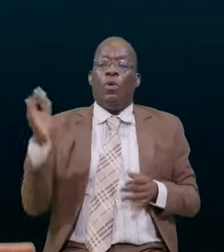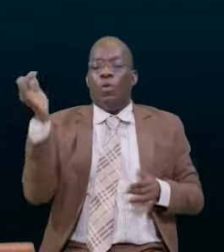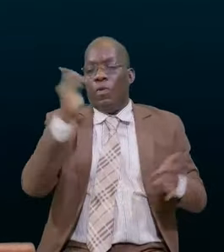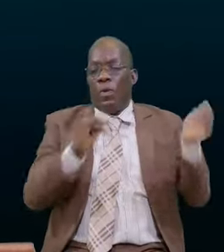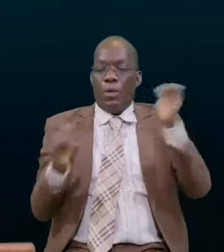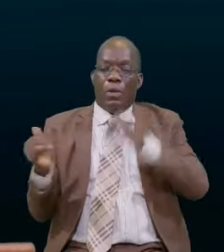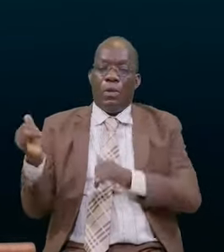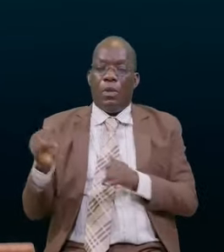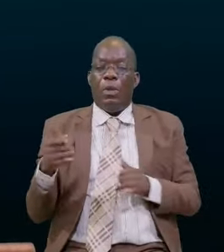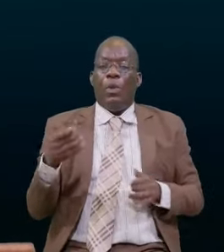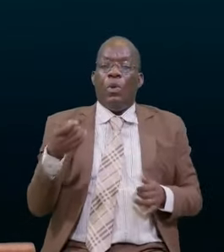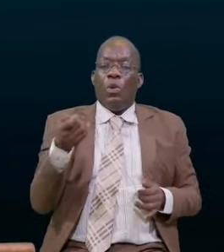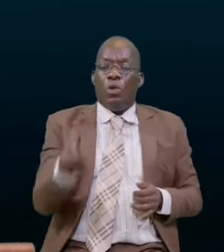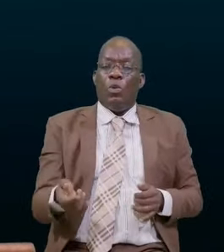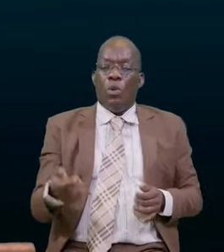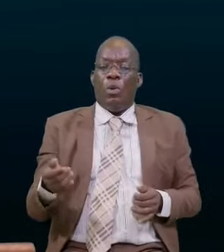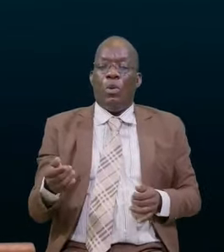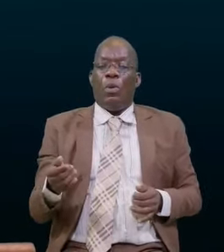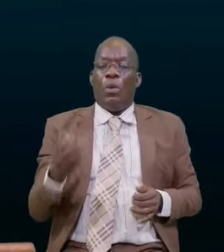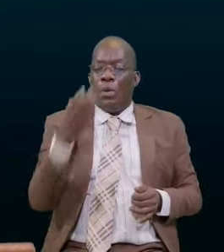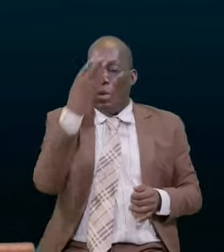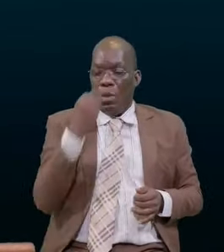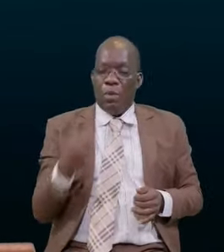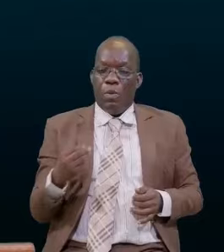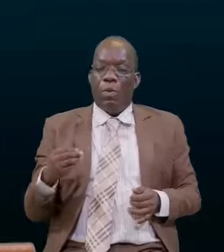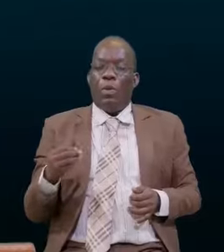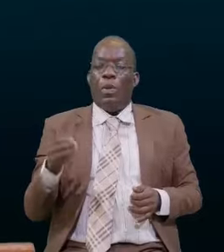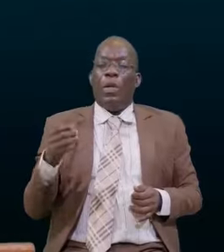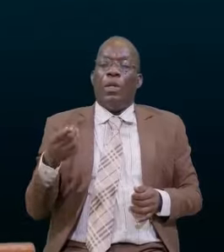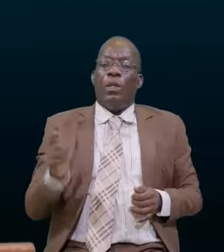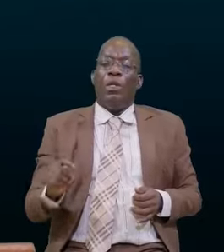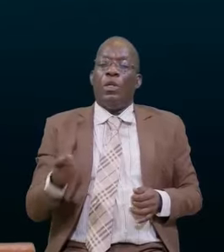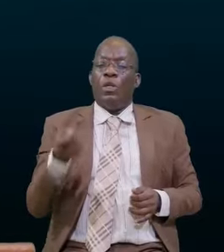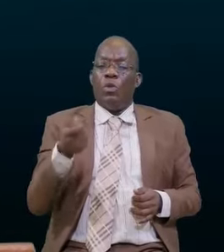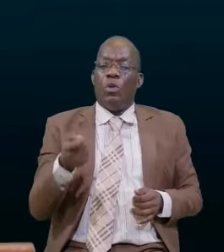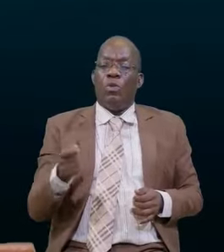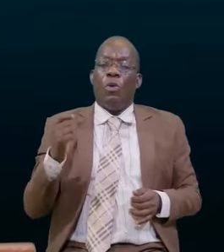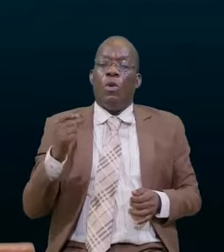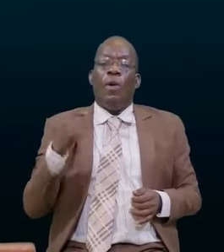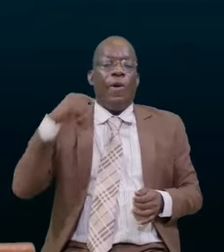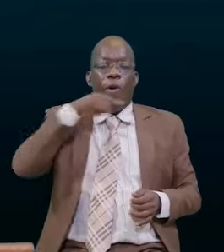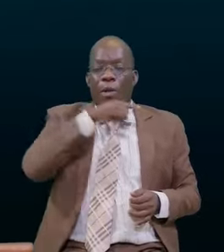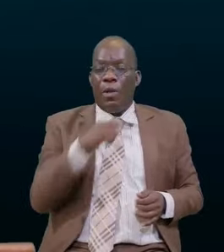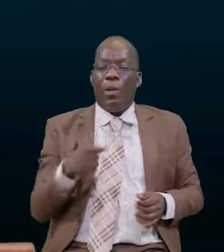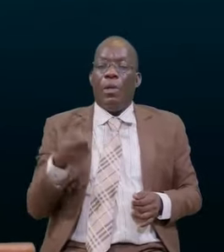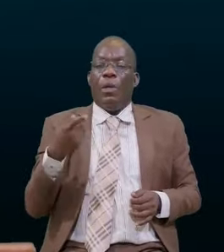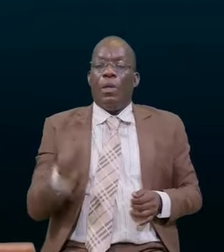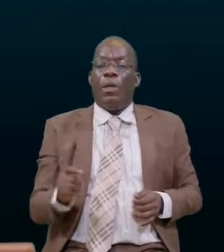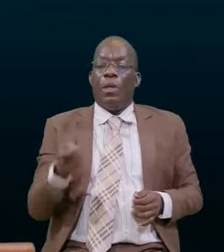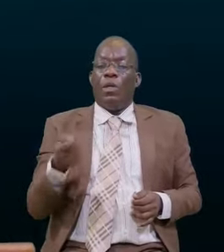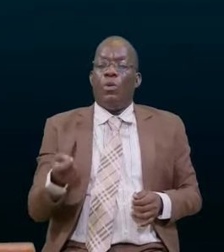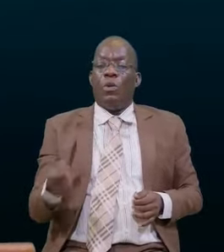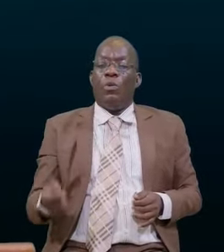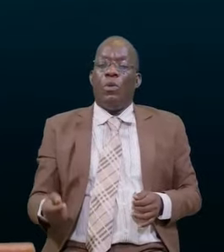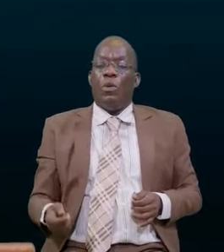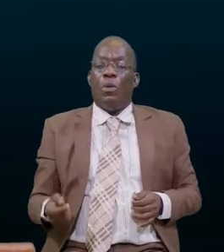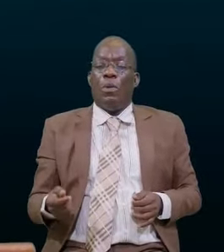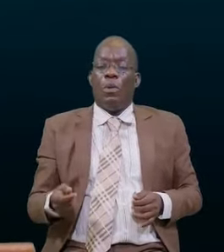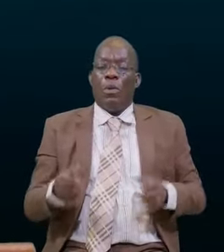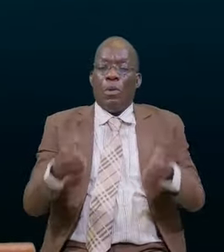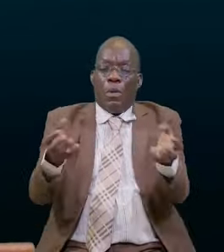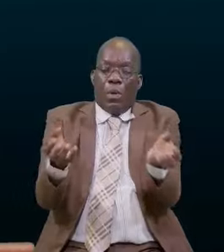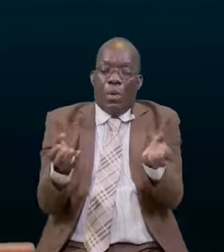little little Slumber those little little lies those little little covetousness that have really ravaged our